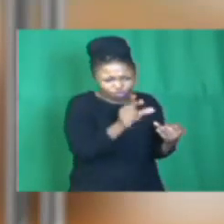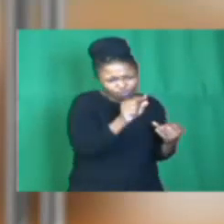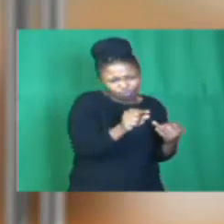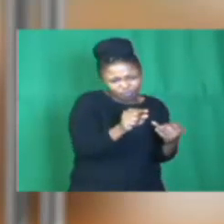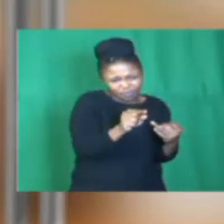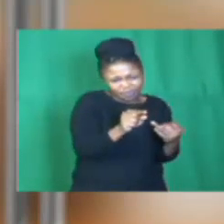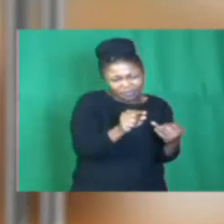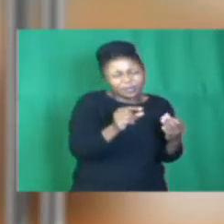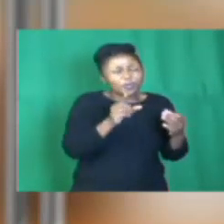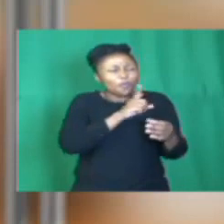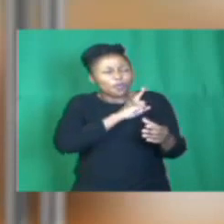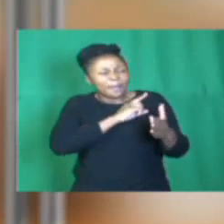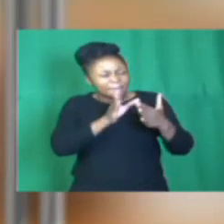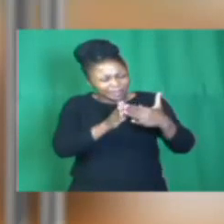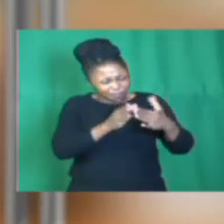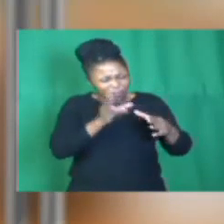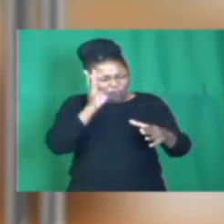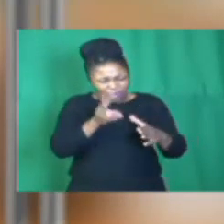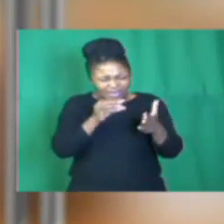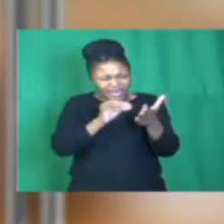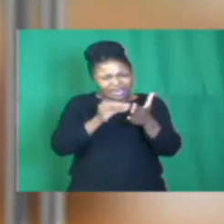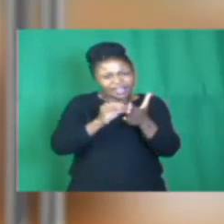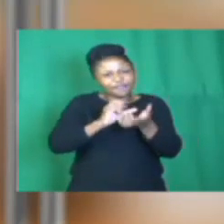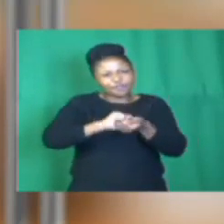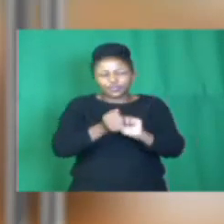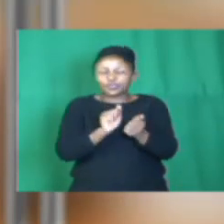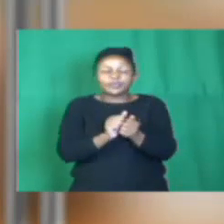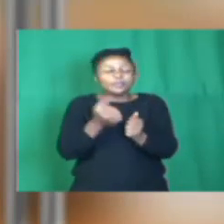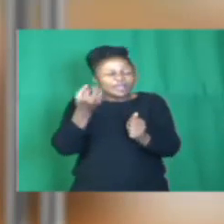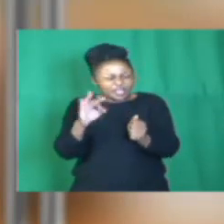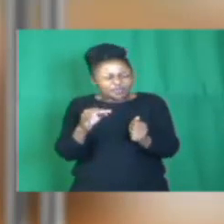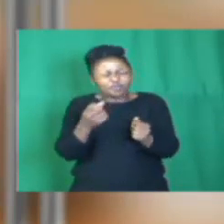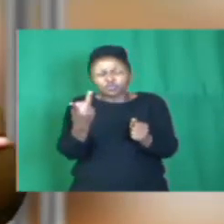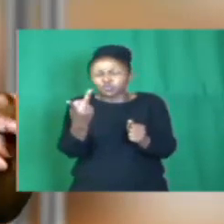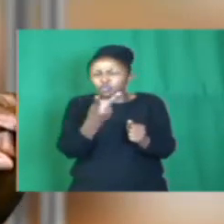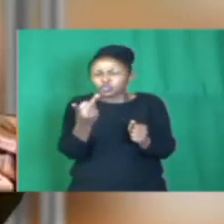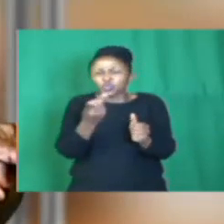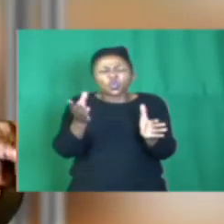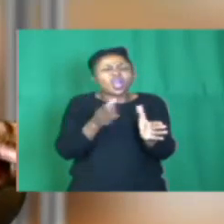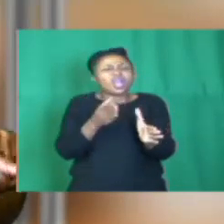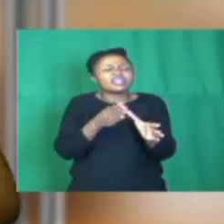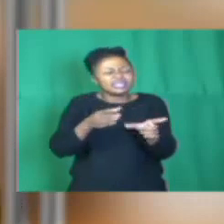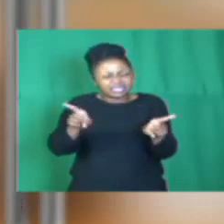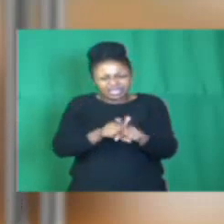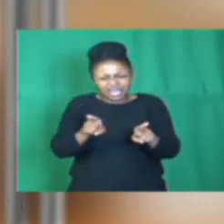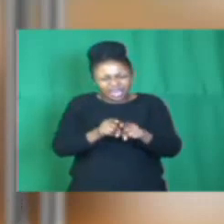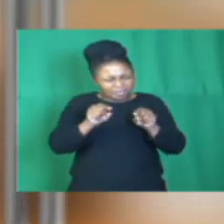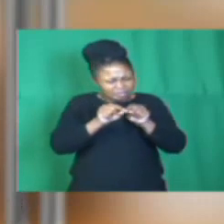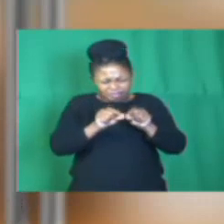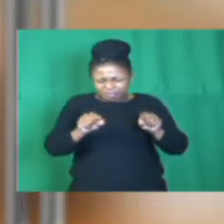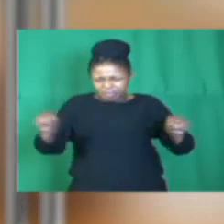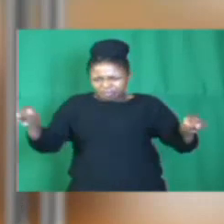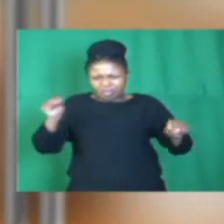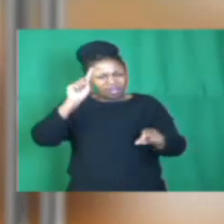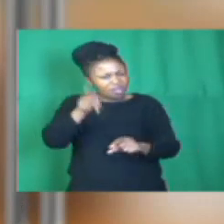will be a problem if you congest both answers in the same dotted line. So if the